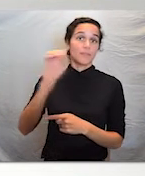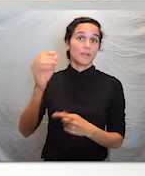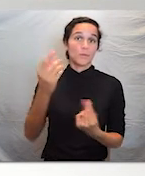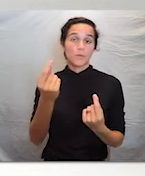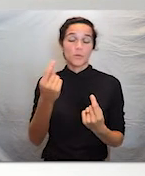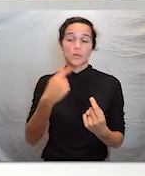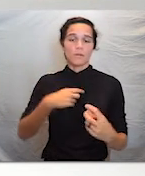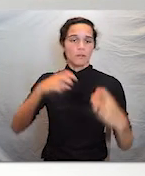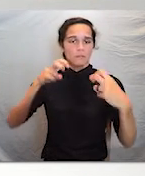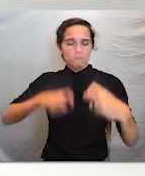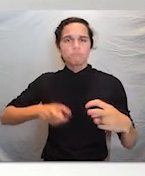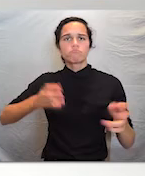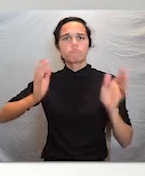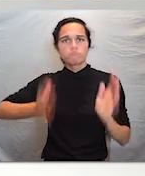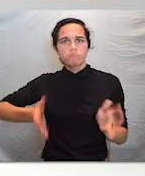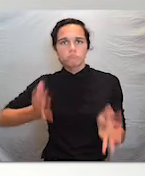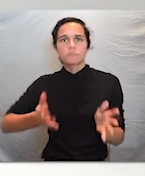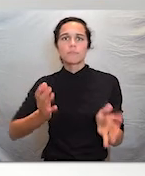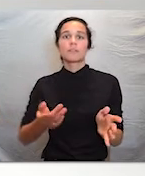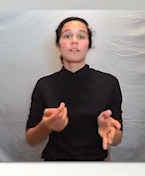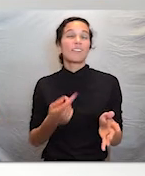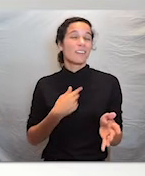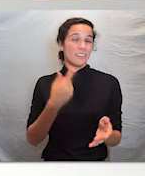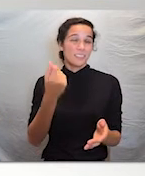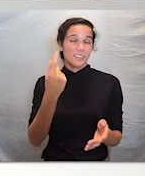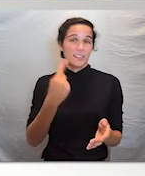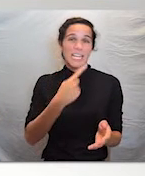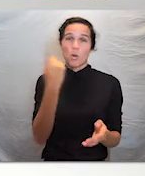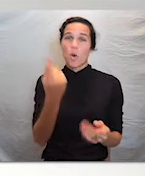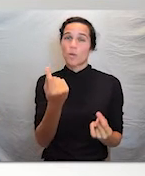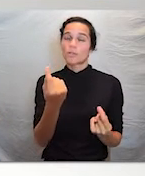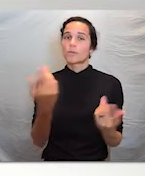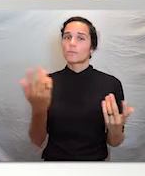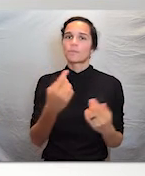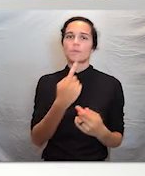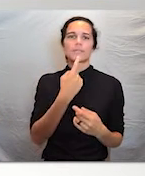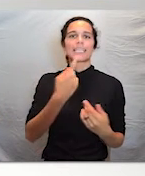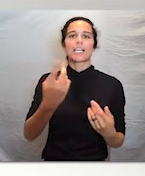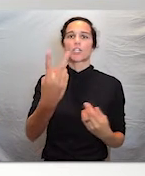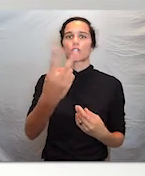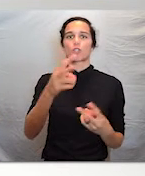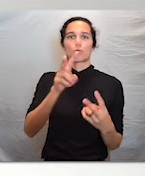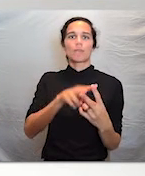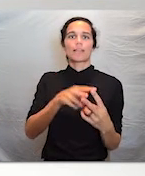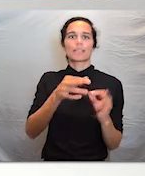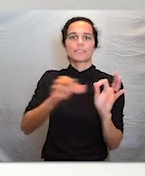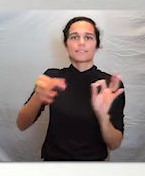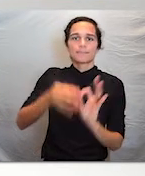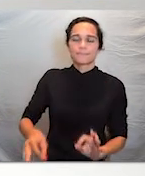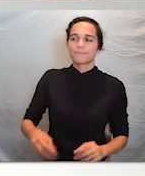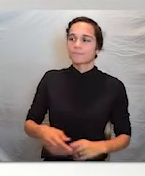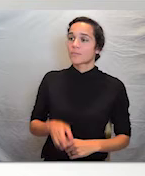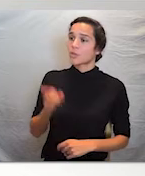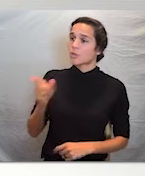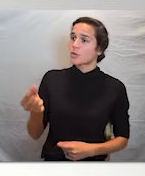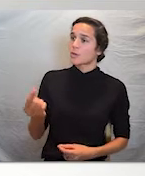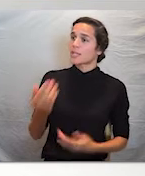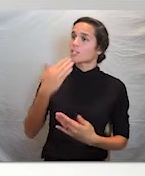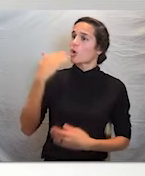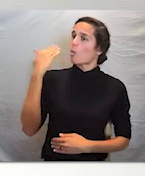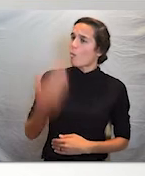would talk to me, but they would always say these 2 things to me. You're doing so well for someone like